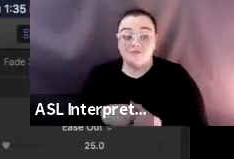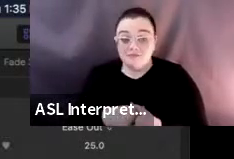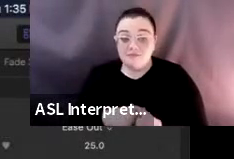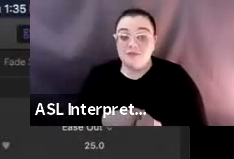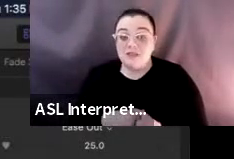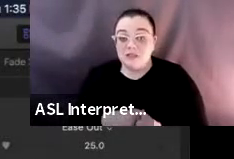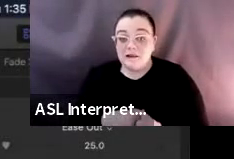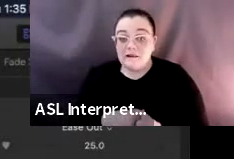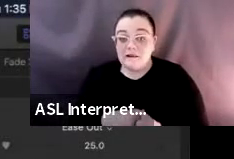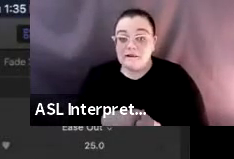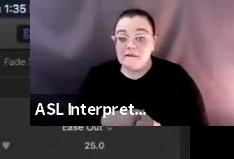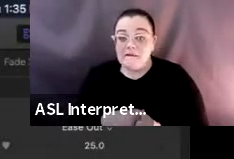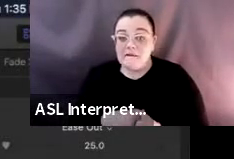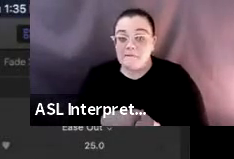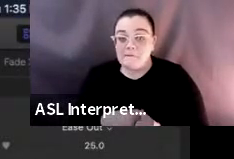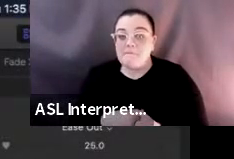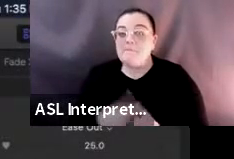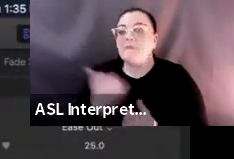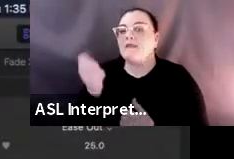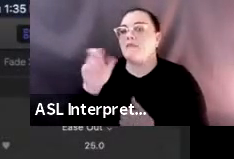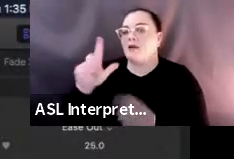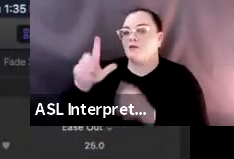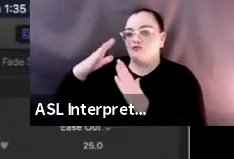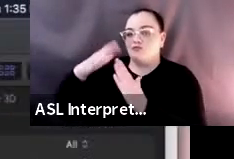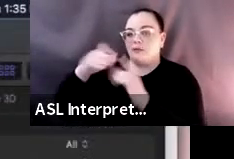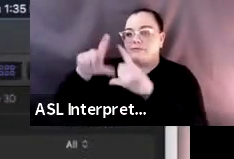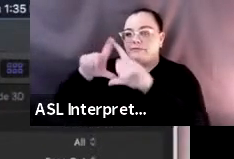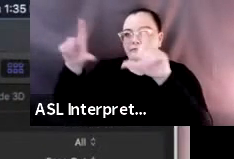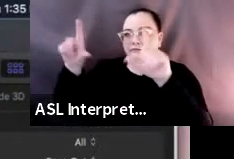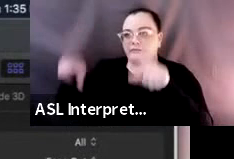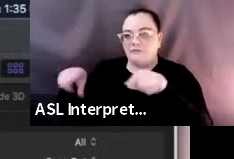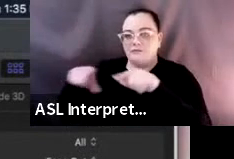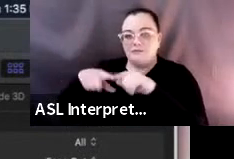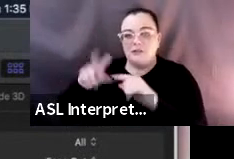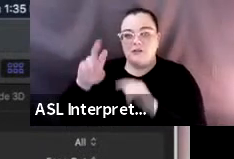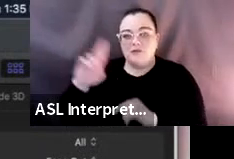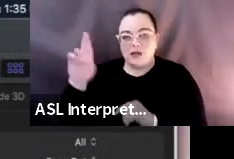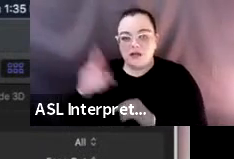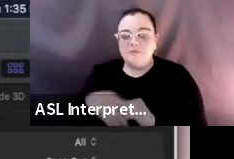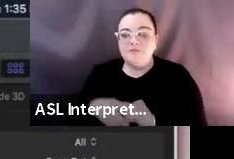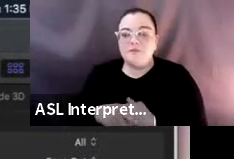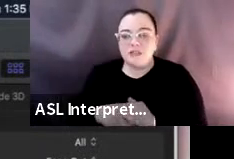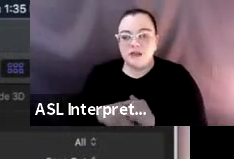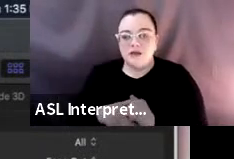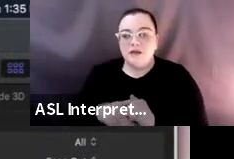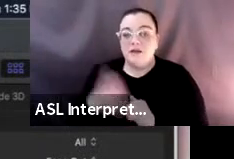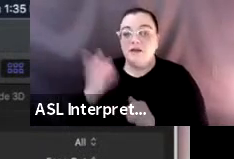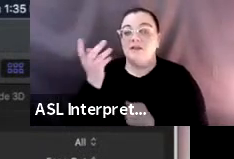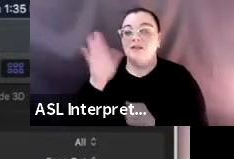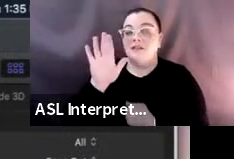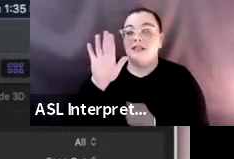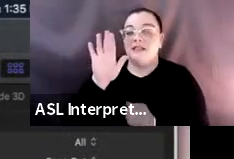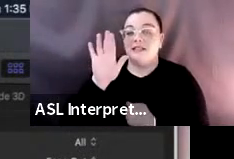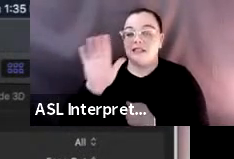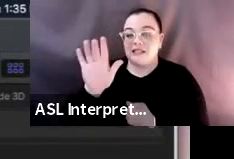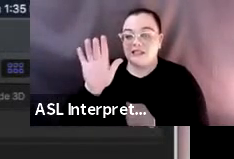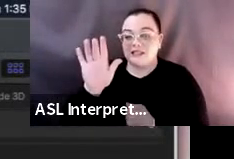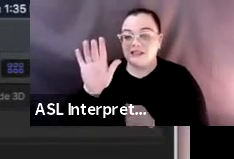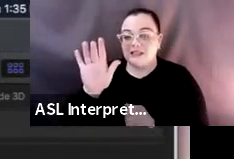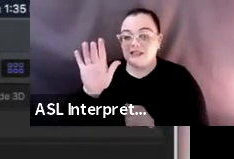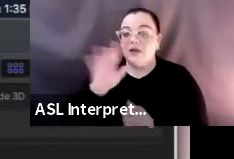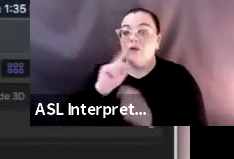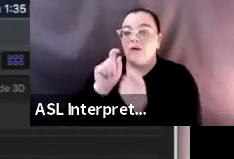you're going to go back up to this inspector pane up here and basically click on these lines. This is where you're going to be able to